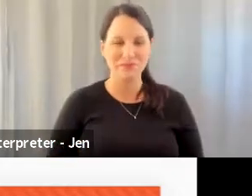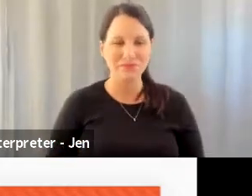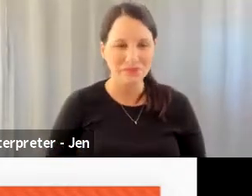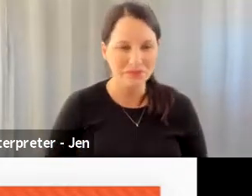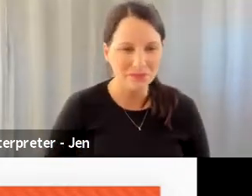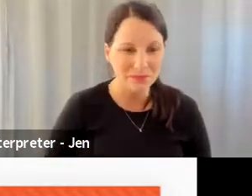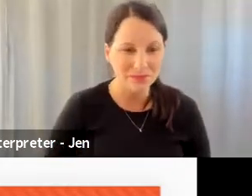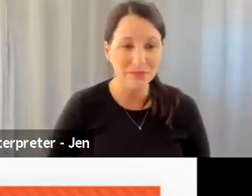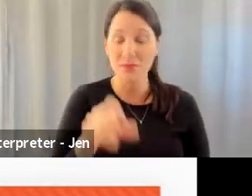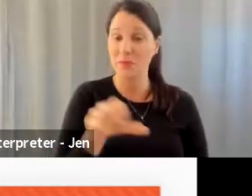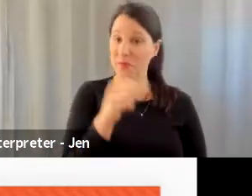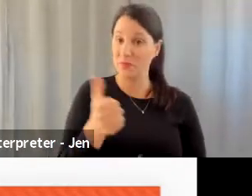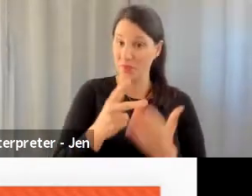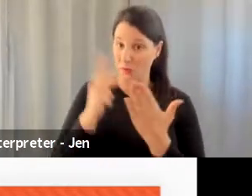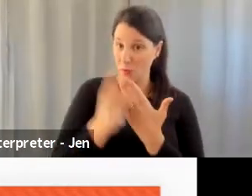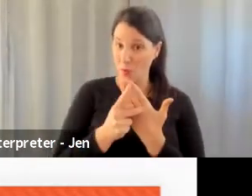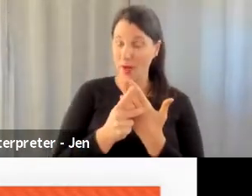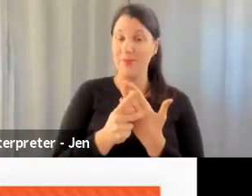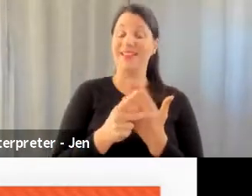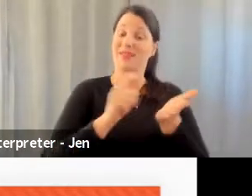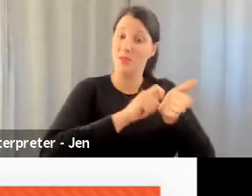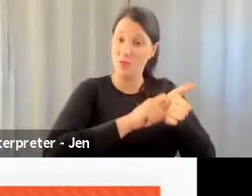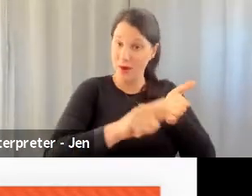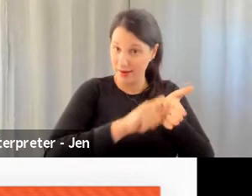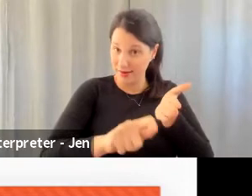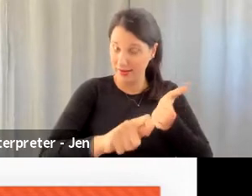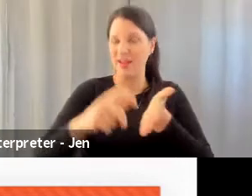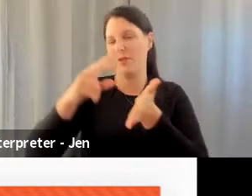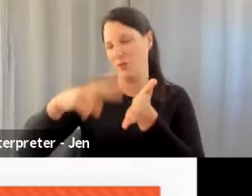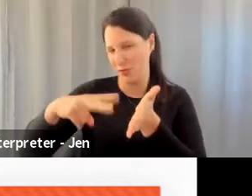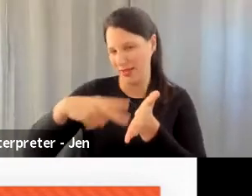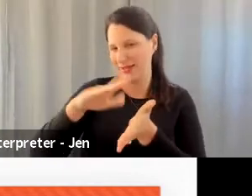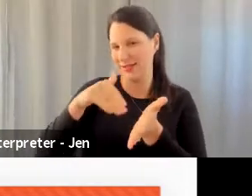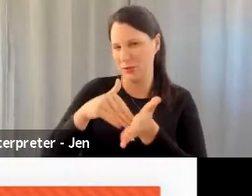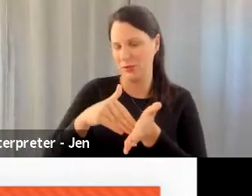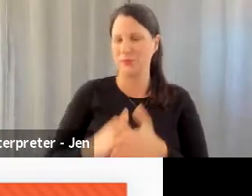Another program that we offer is the Writing and Reading Center. Excuse me.